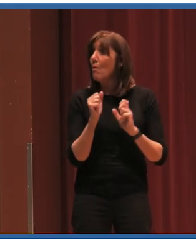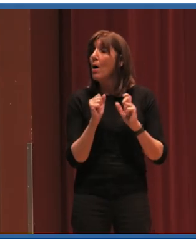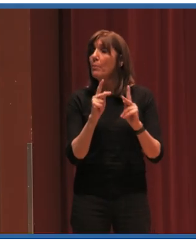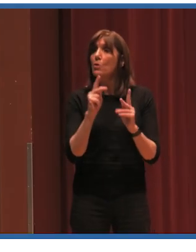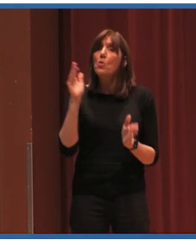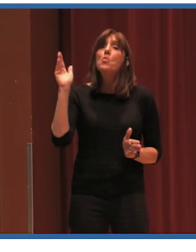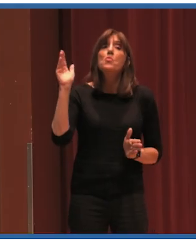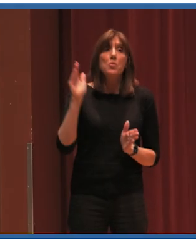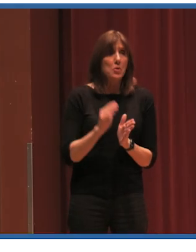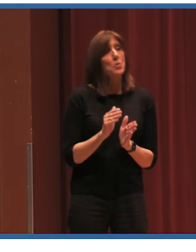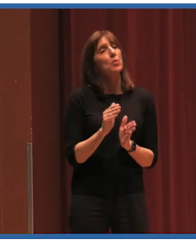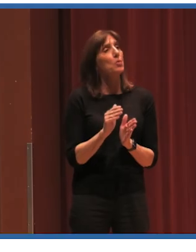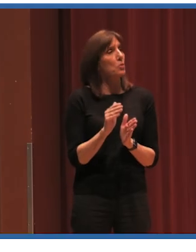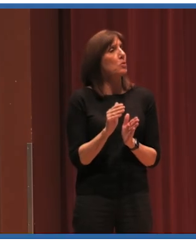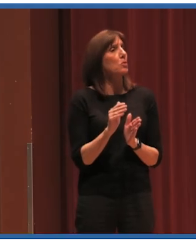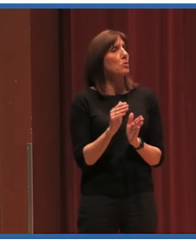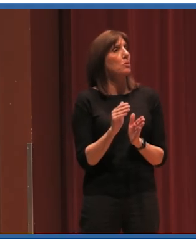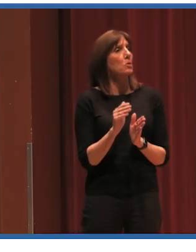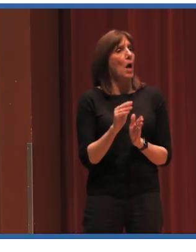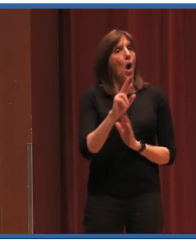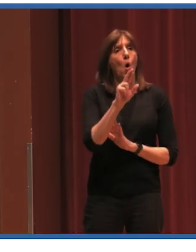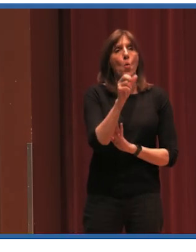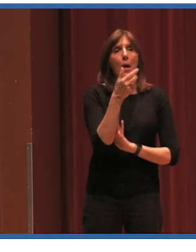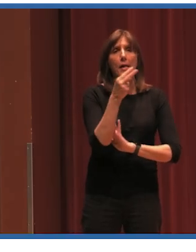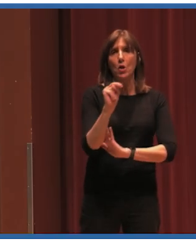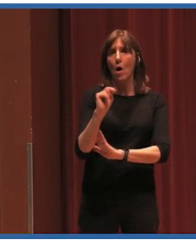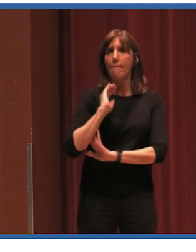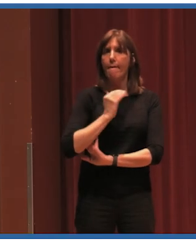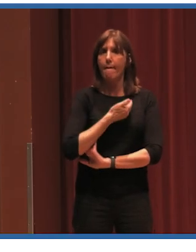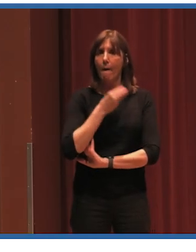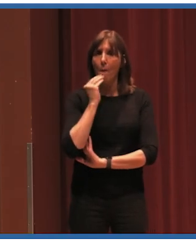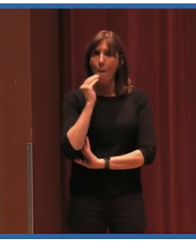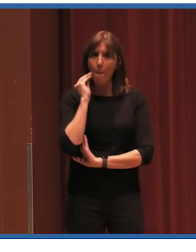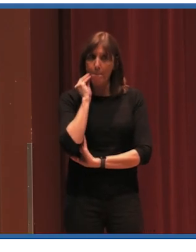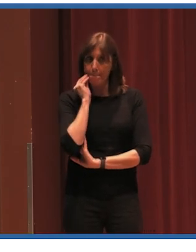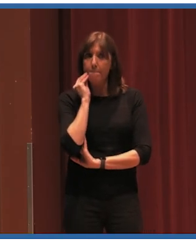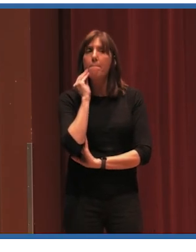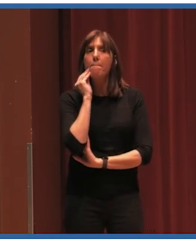reduce our risk in our homes, so we encourage folks to